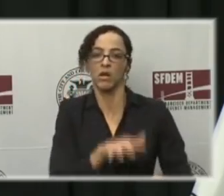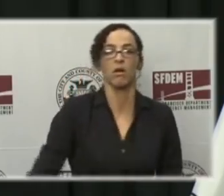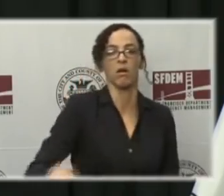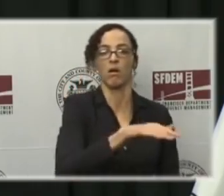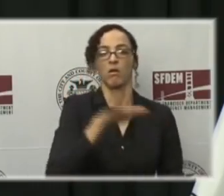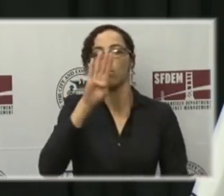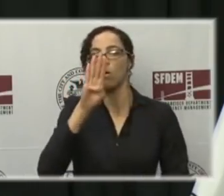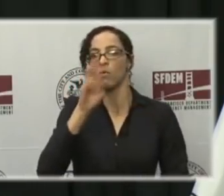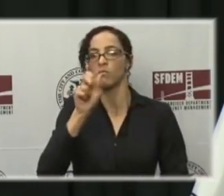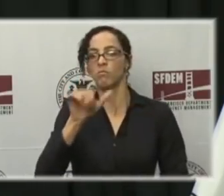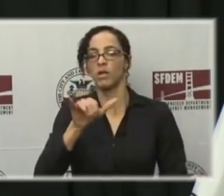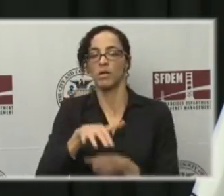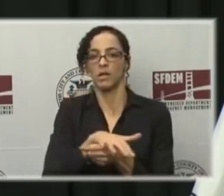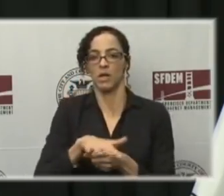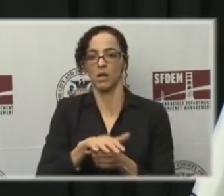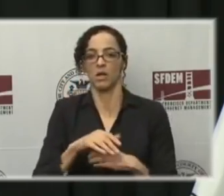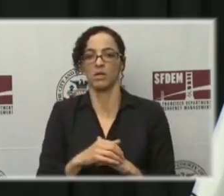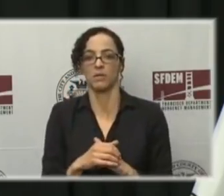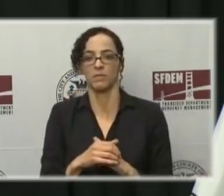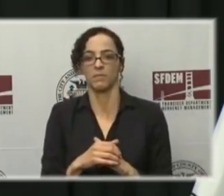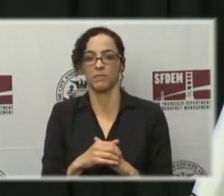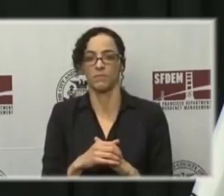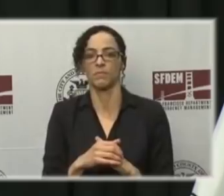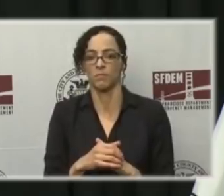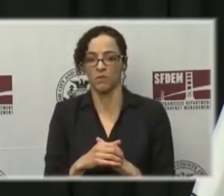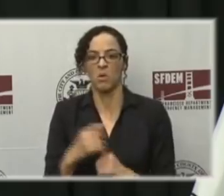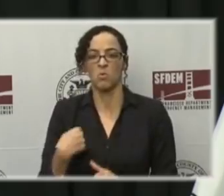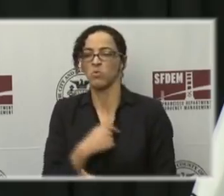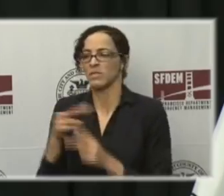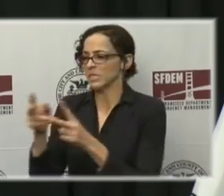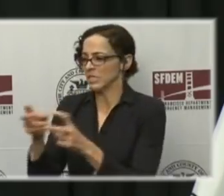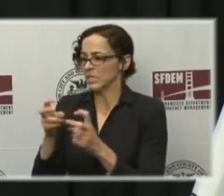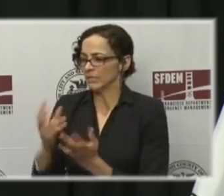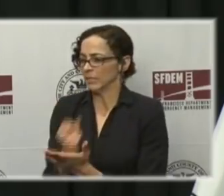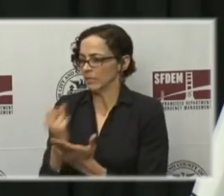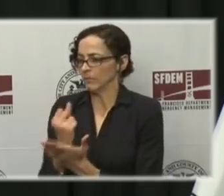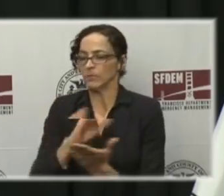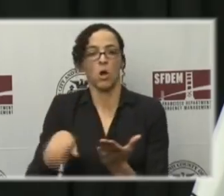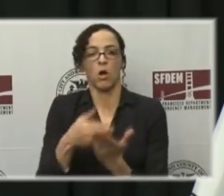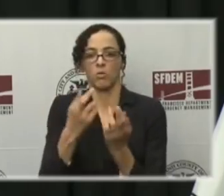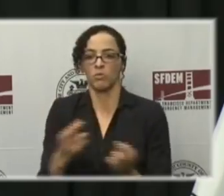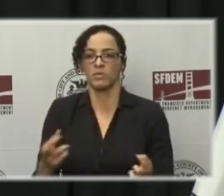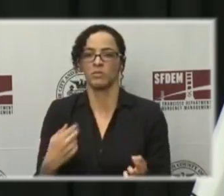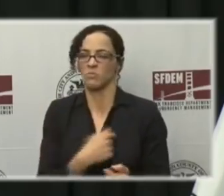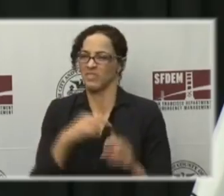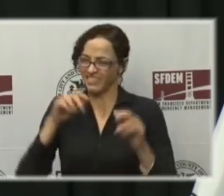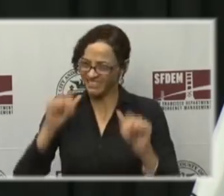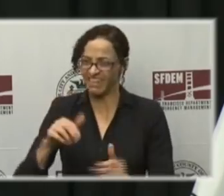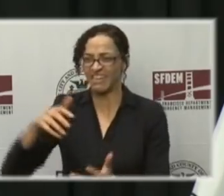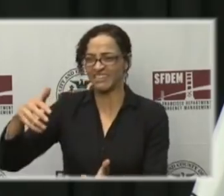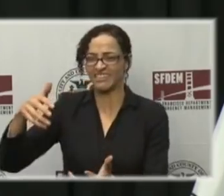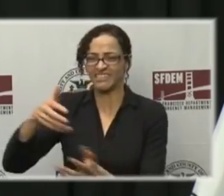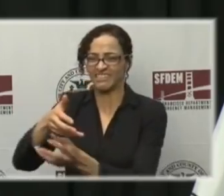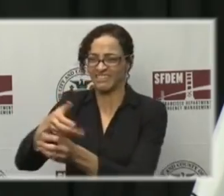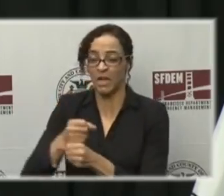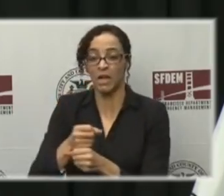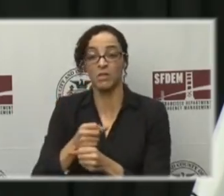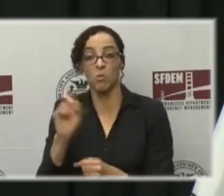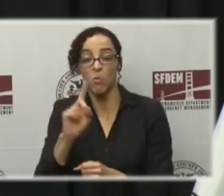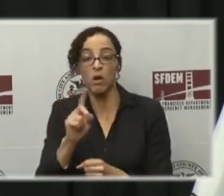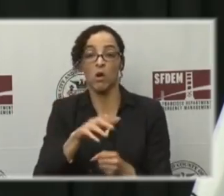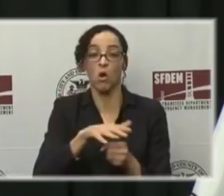Bay Area. We are drawing on all the resources we can muster at the local, state, and federal level